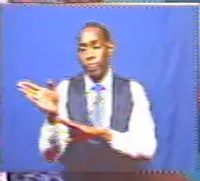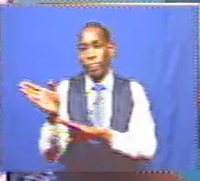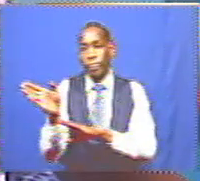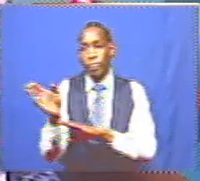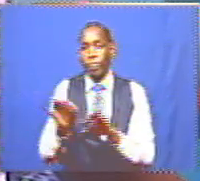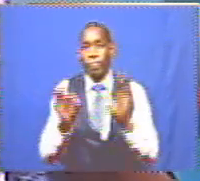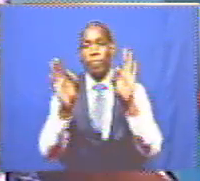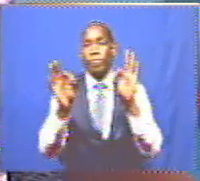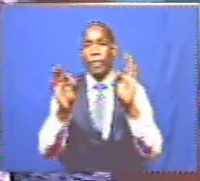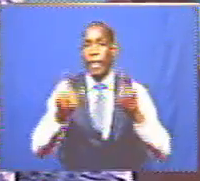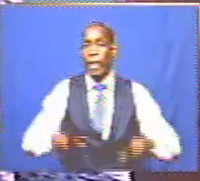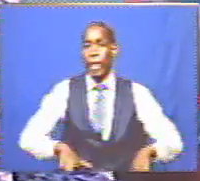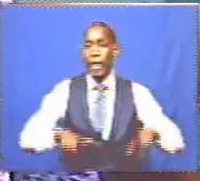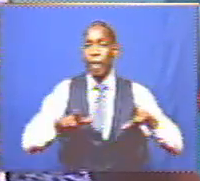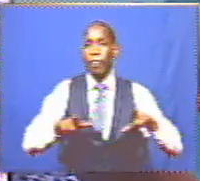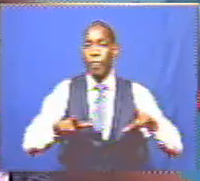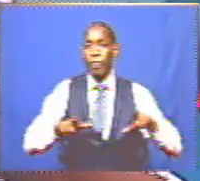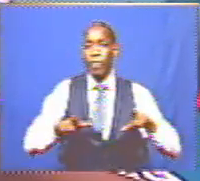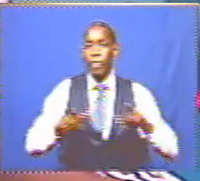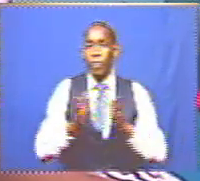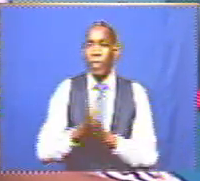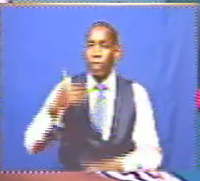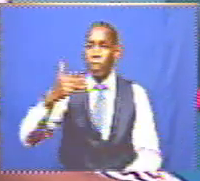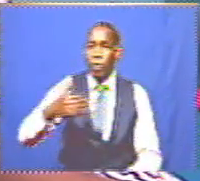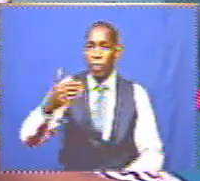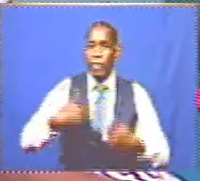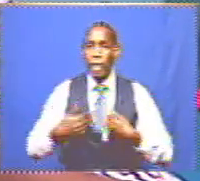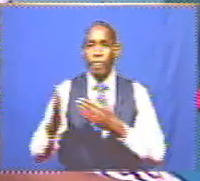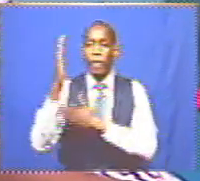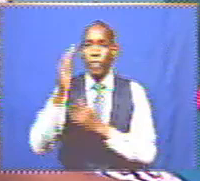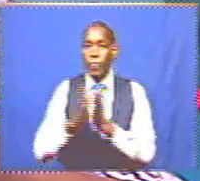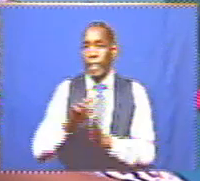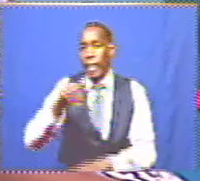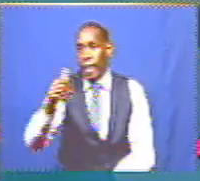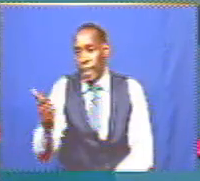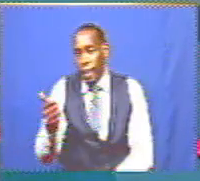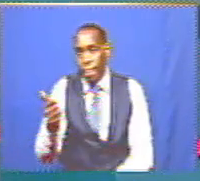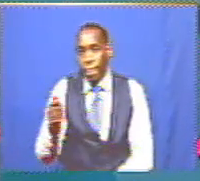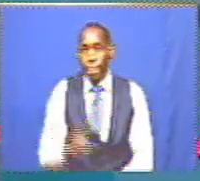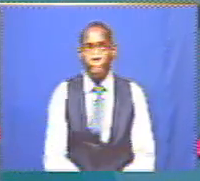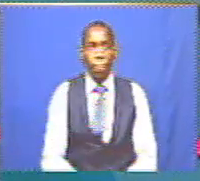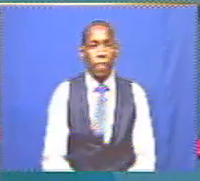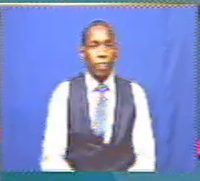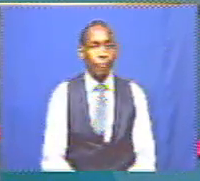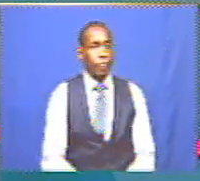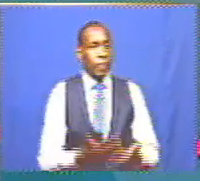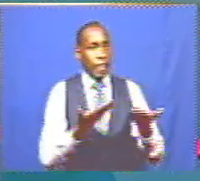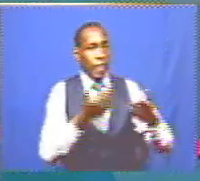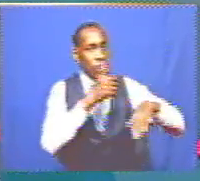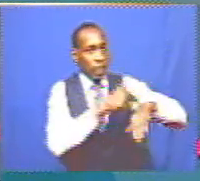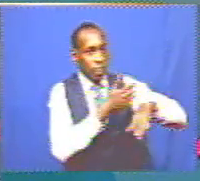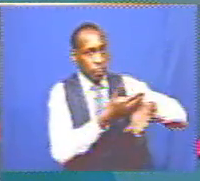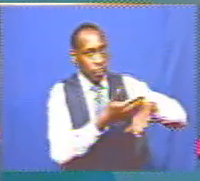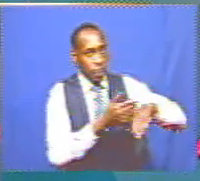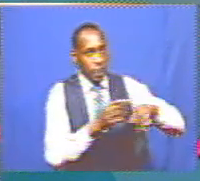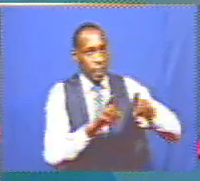the high lifestyle, the constant security, etc., that yes. you're faced with. Yes, and Anna, time is not on our side, but I'll ask